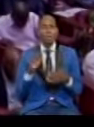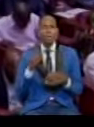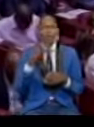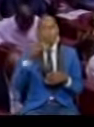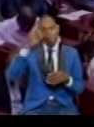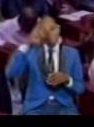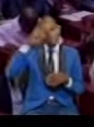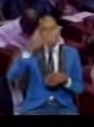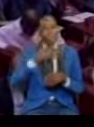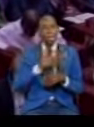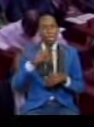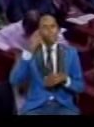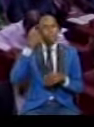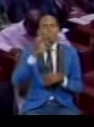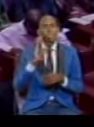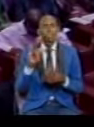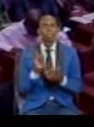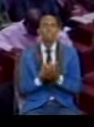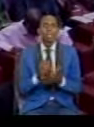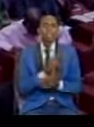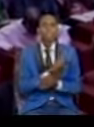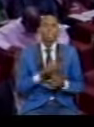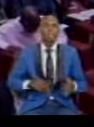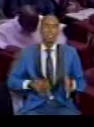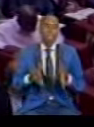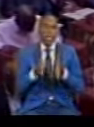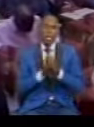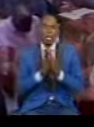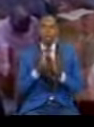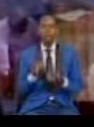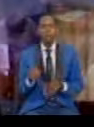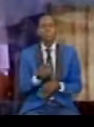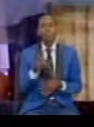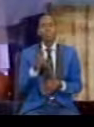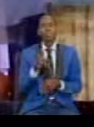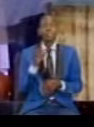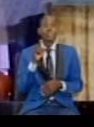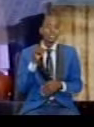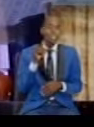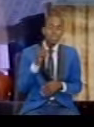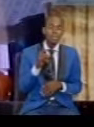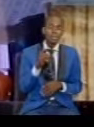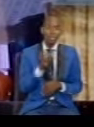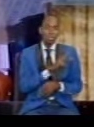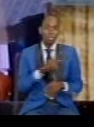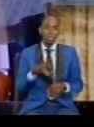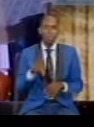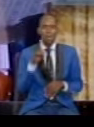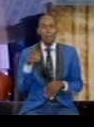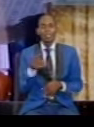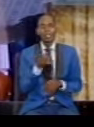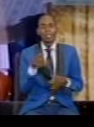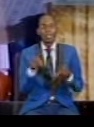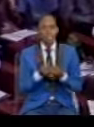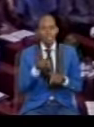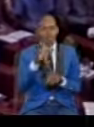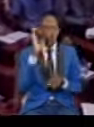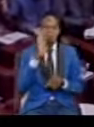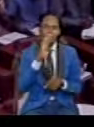and understanding that the king inquired of them, he found them like they will find